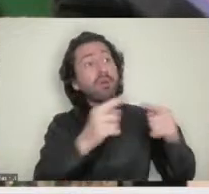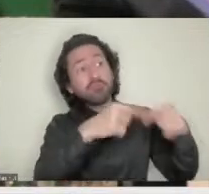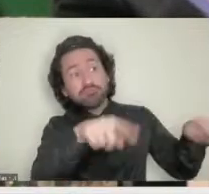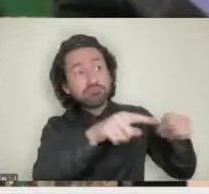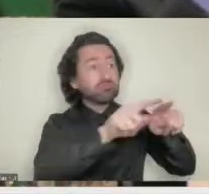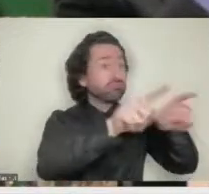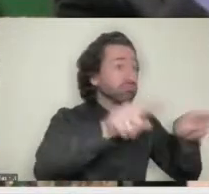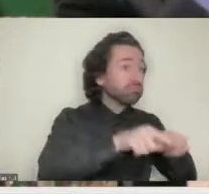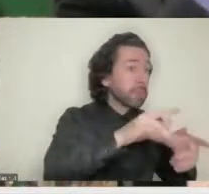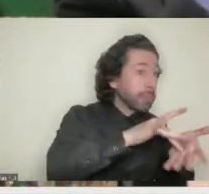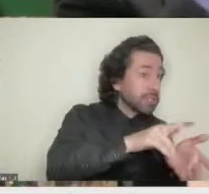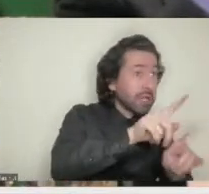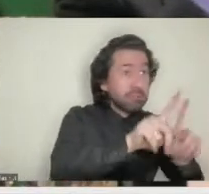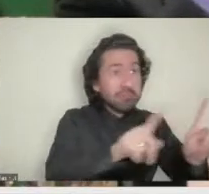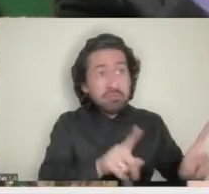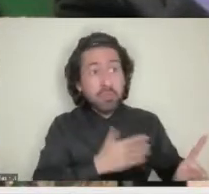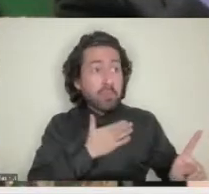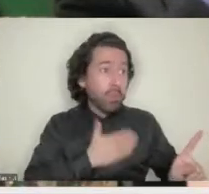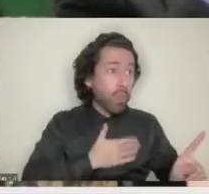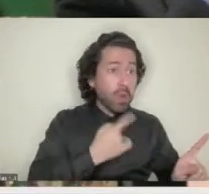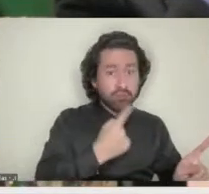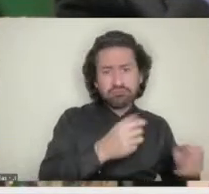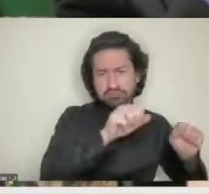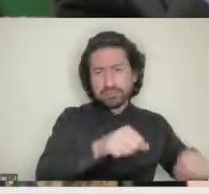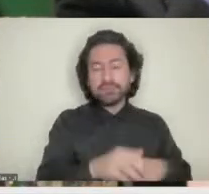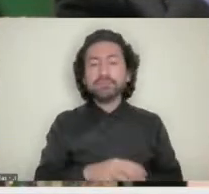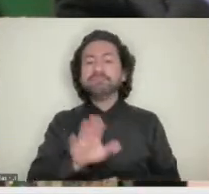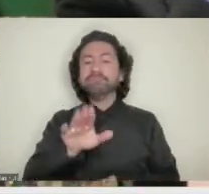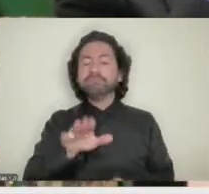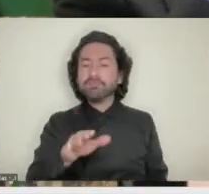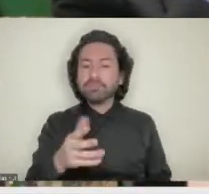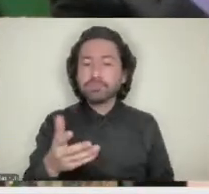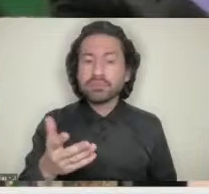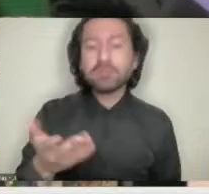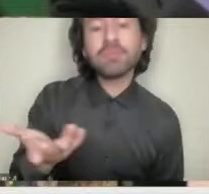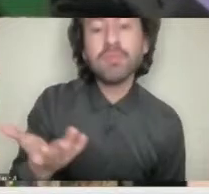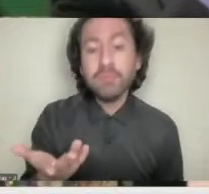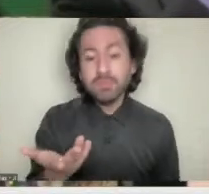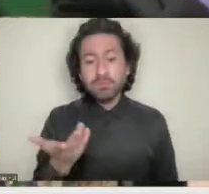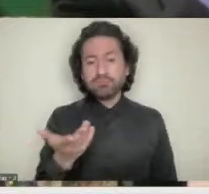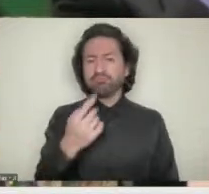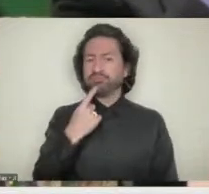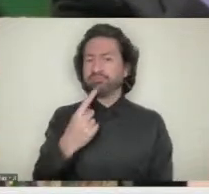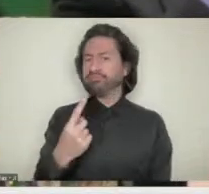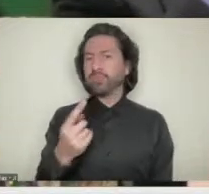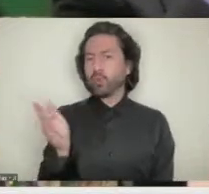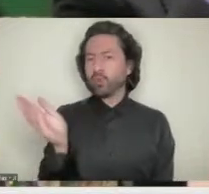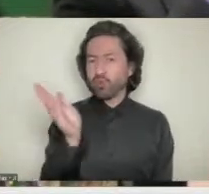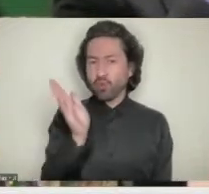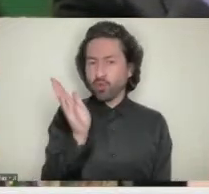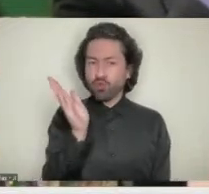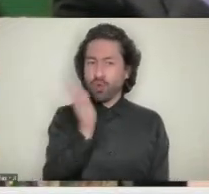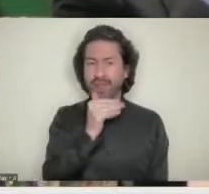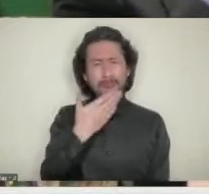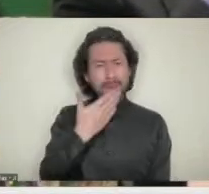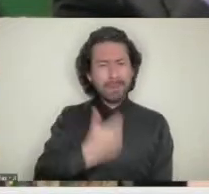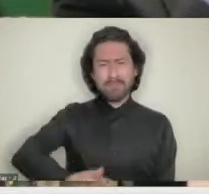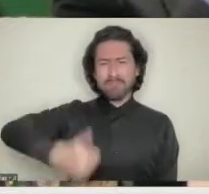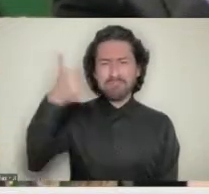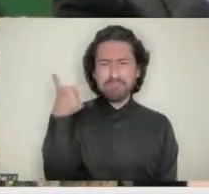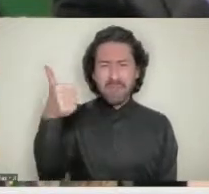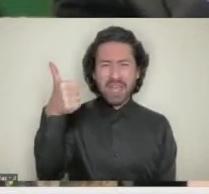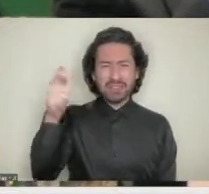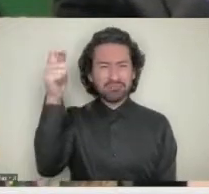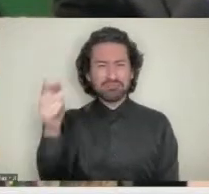would like to raise a question here, welcome. Mainly about the idea that there is no better system